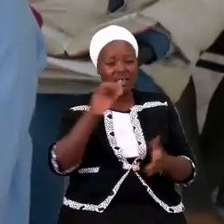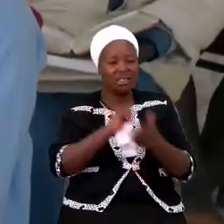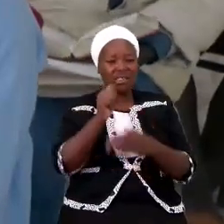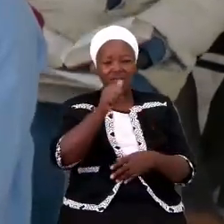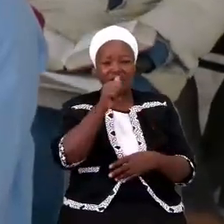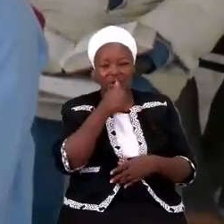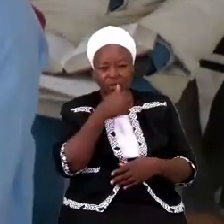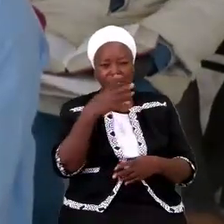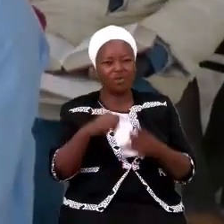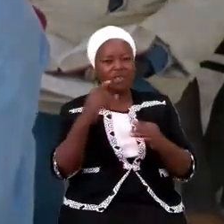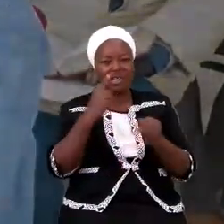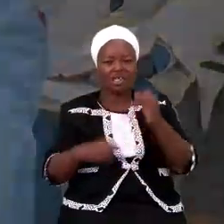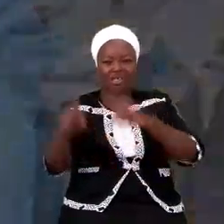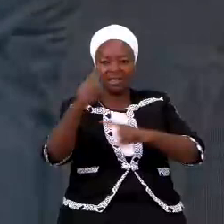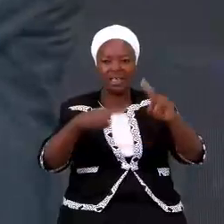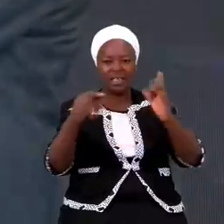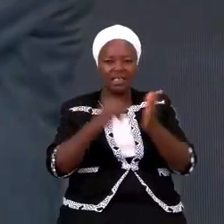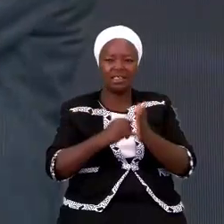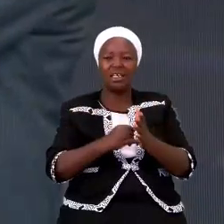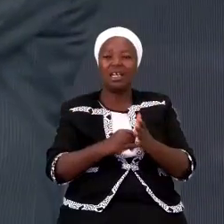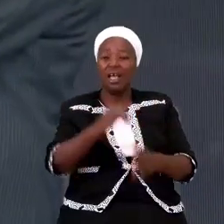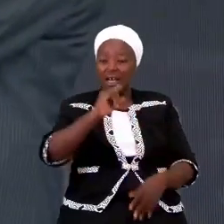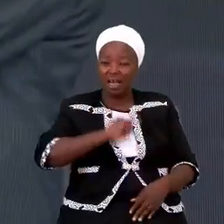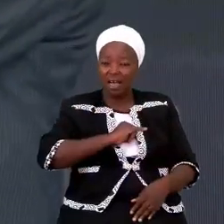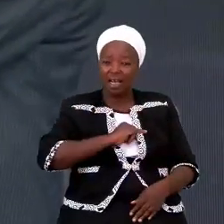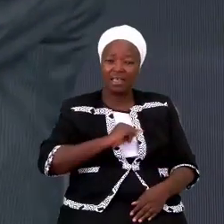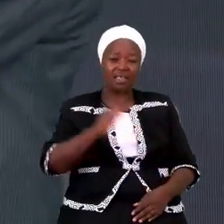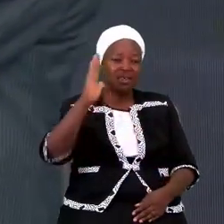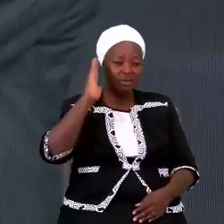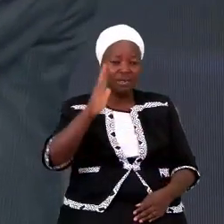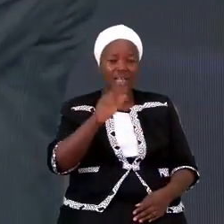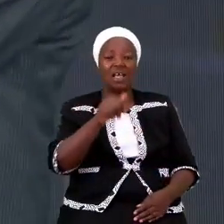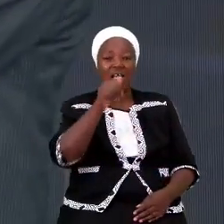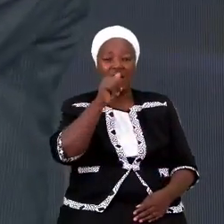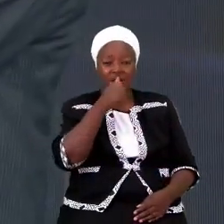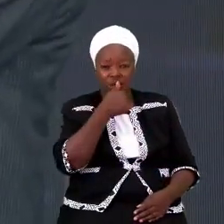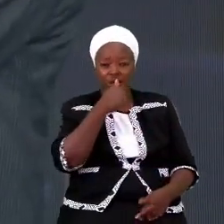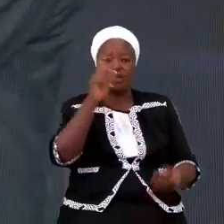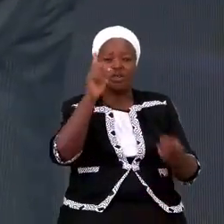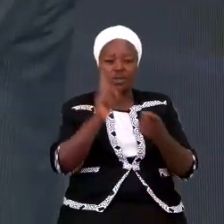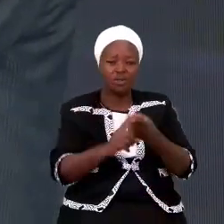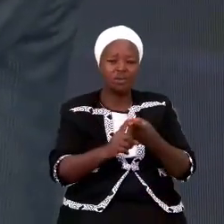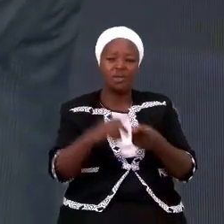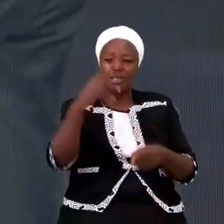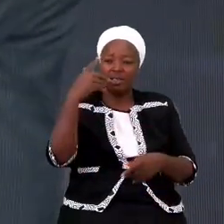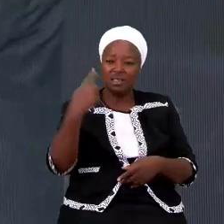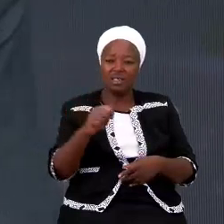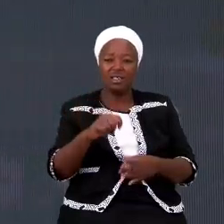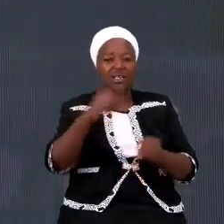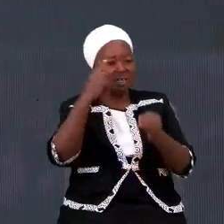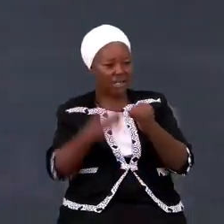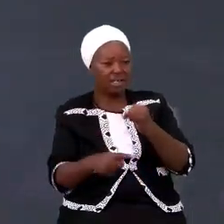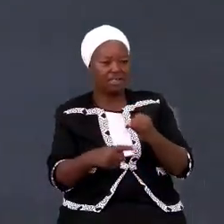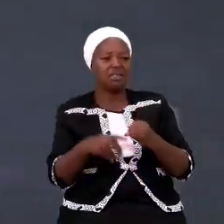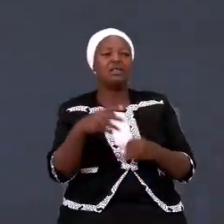the relenting love. You love the Lord, and nothing will sway you, and nothing will dribble you,